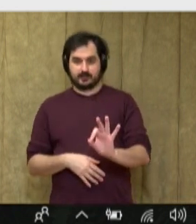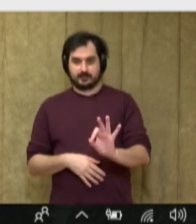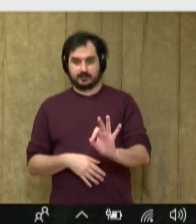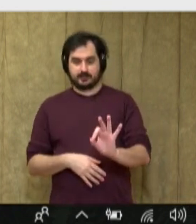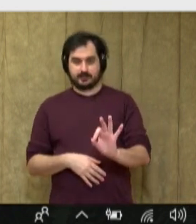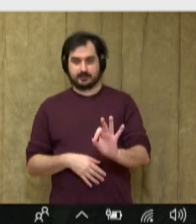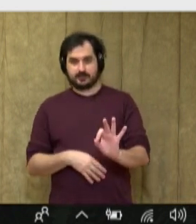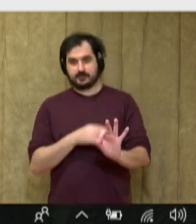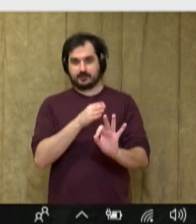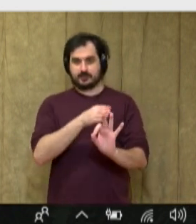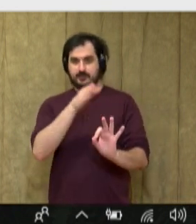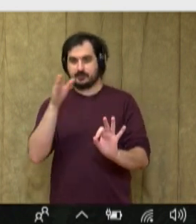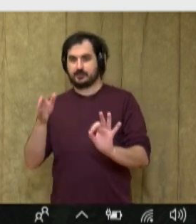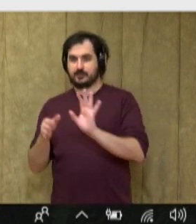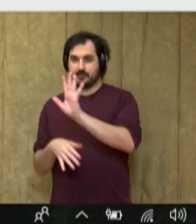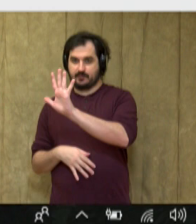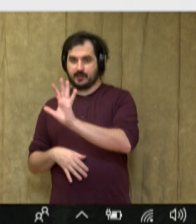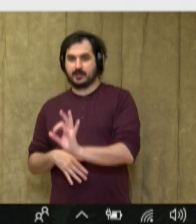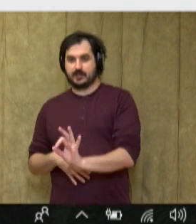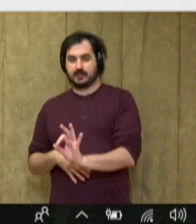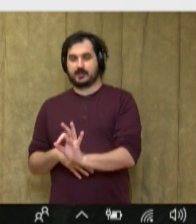4/9,